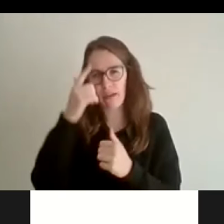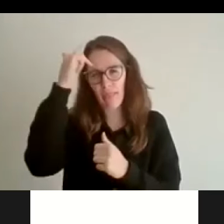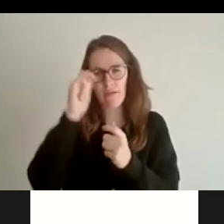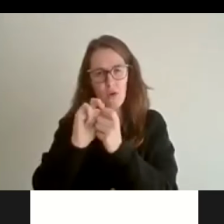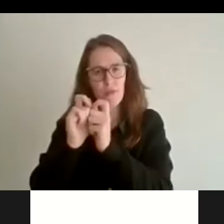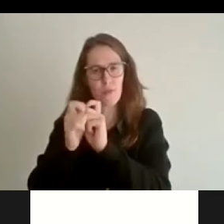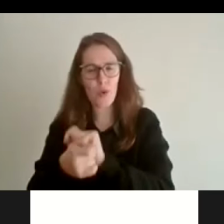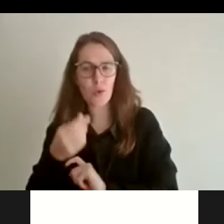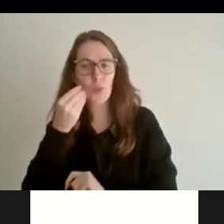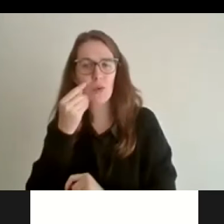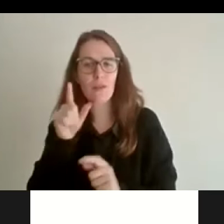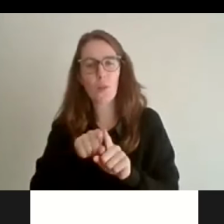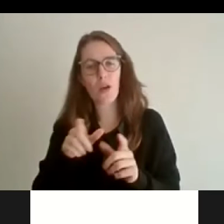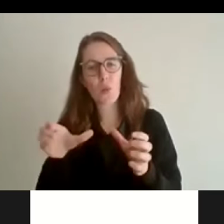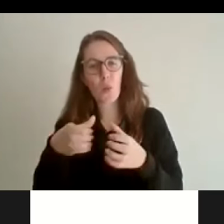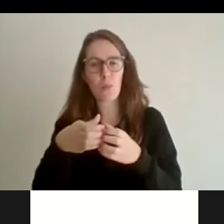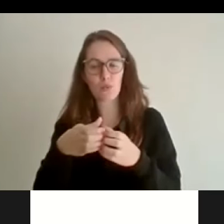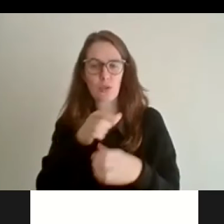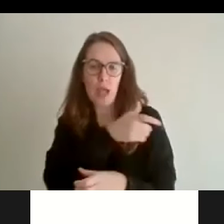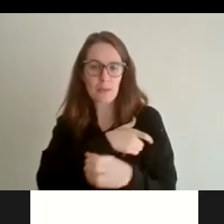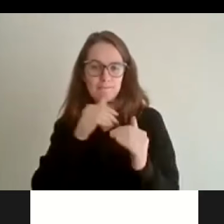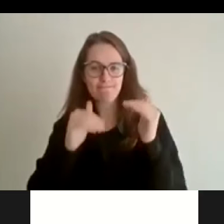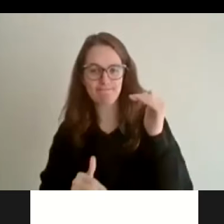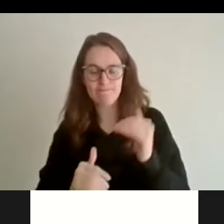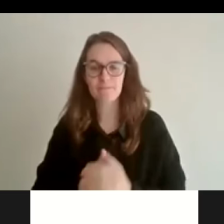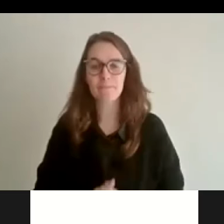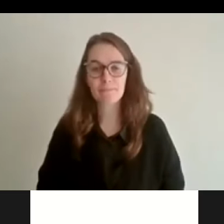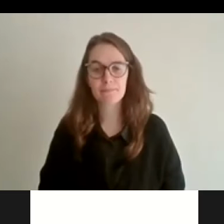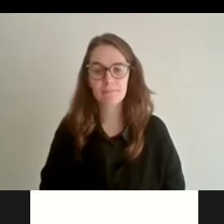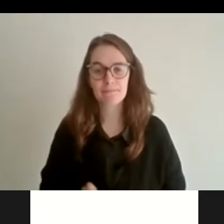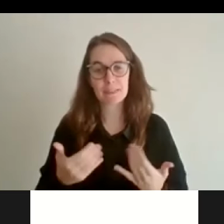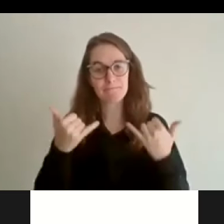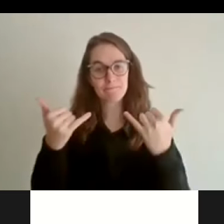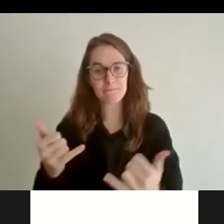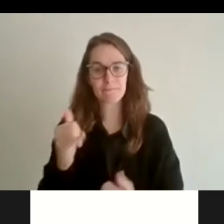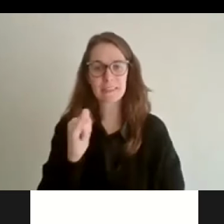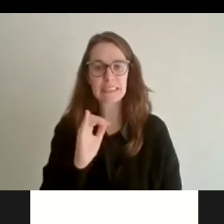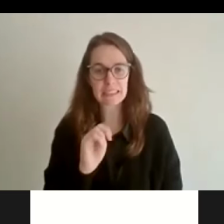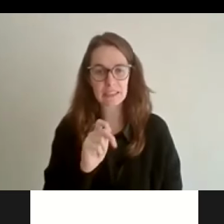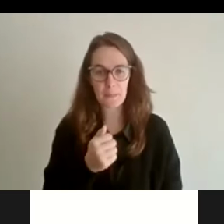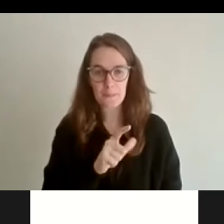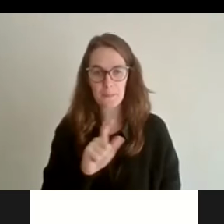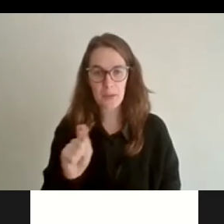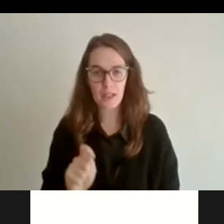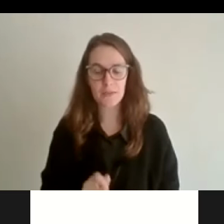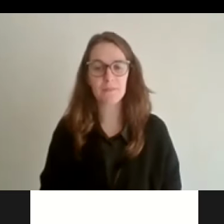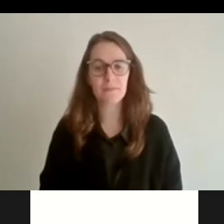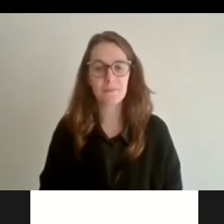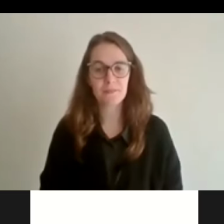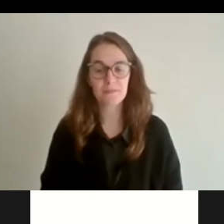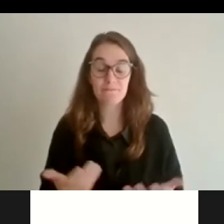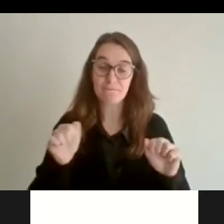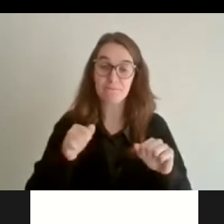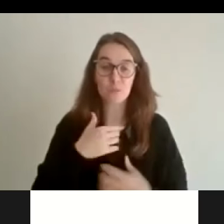about underrepresentation. So right now I will hand the floor over to Isabel. Yes, and I just also want to say thank you